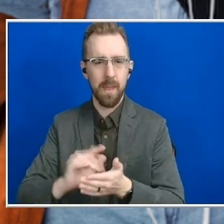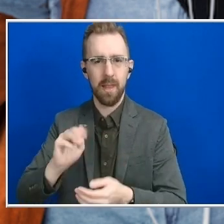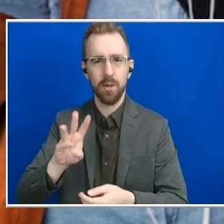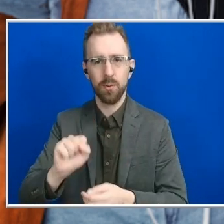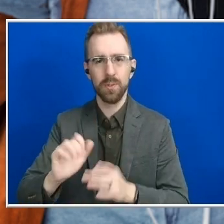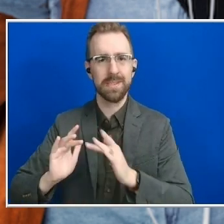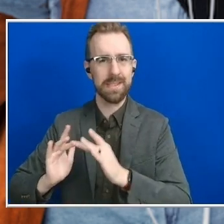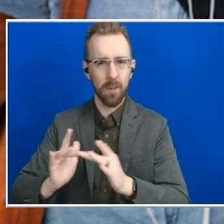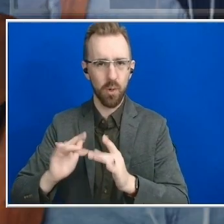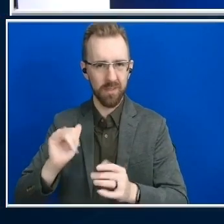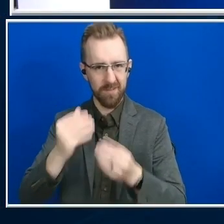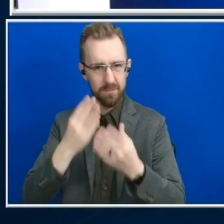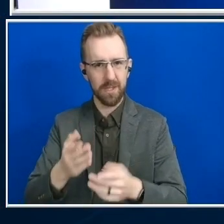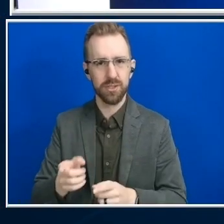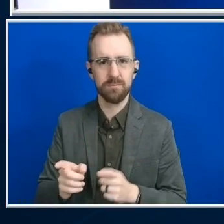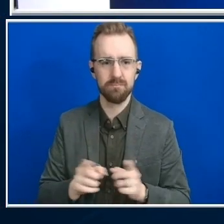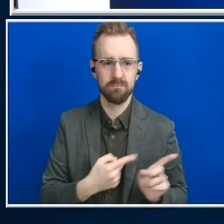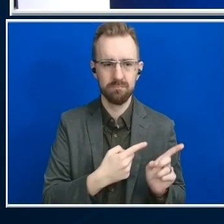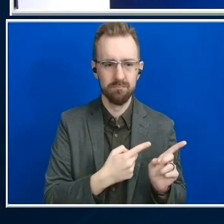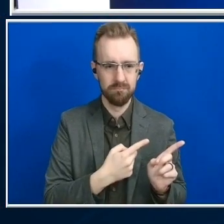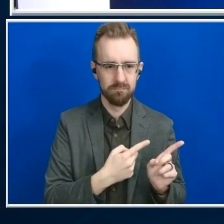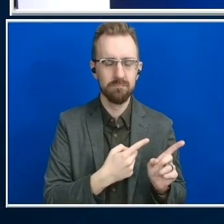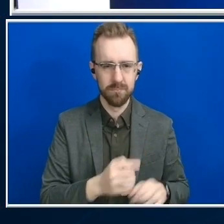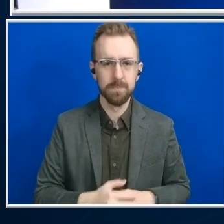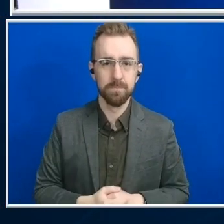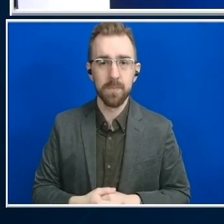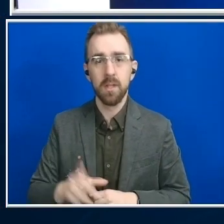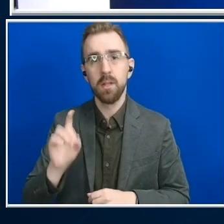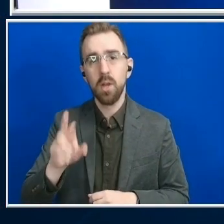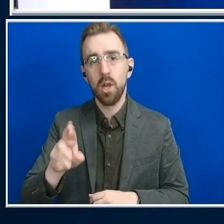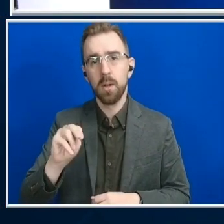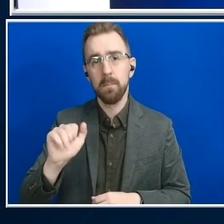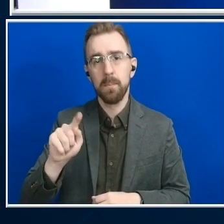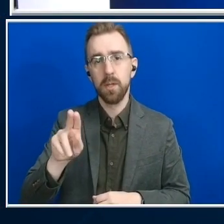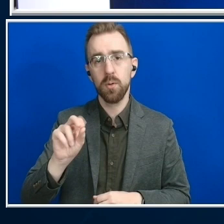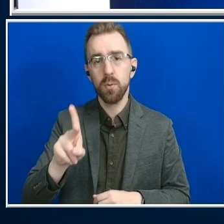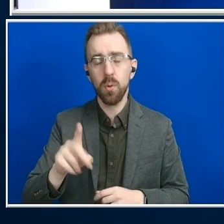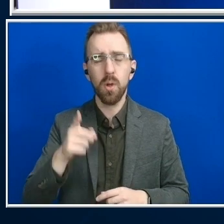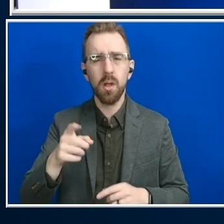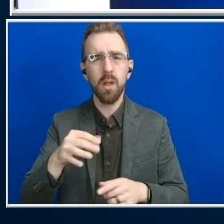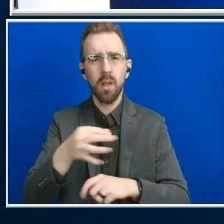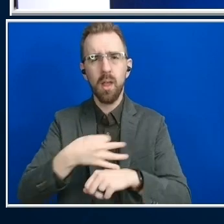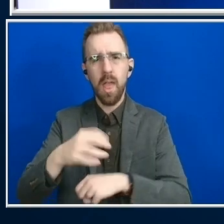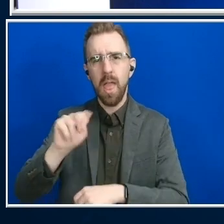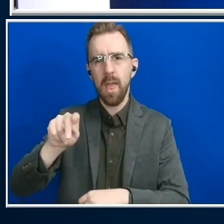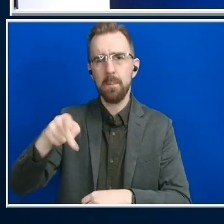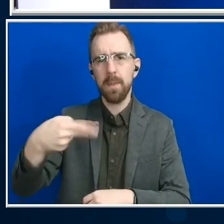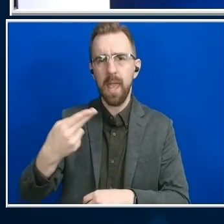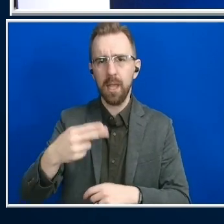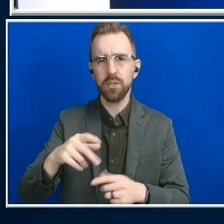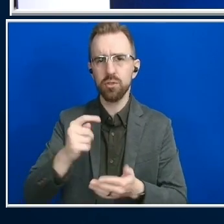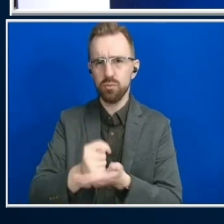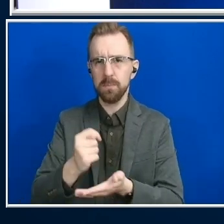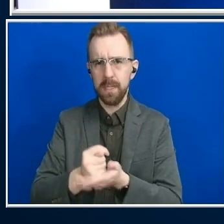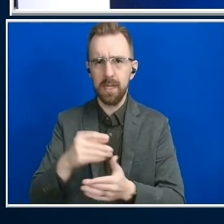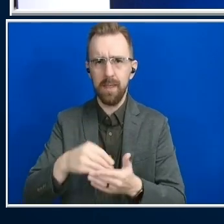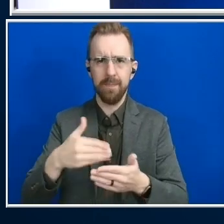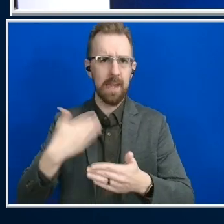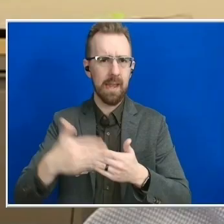on your screen. Dr. Matuk, where do you see the field of NPH treatment going in the next 10 years or